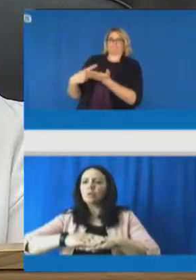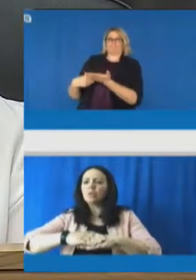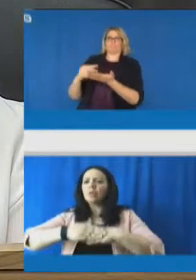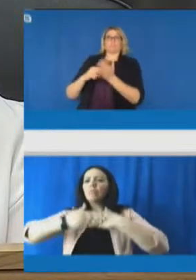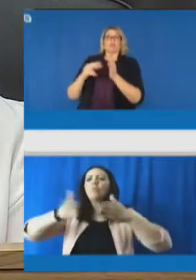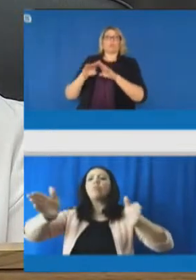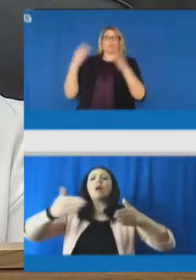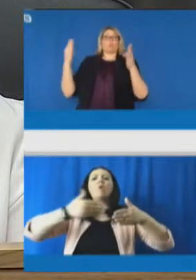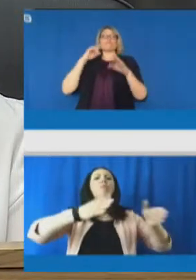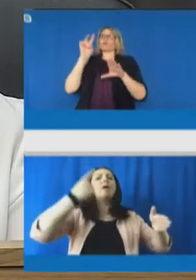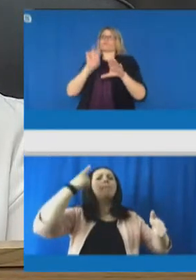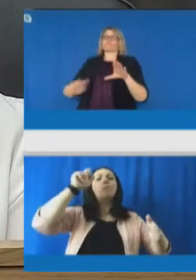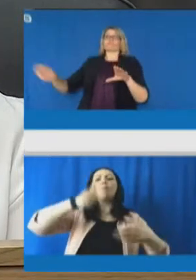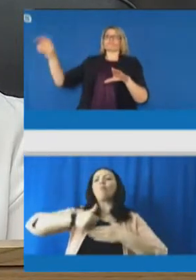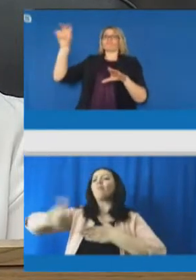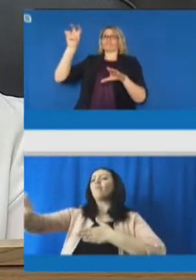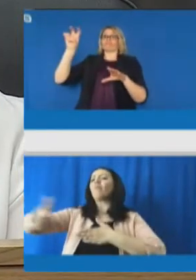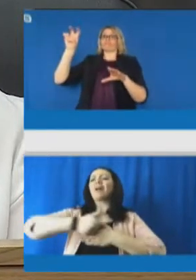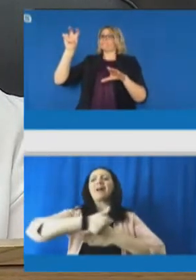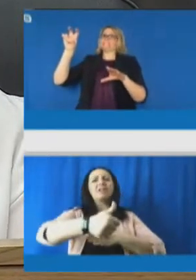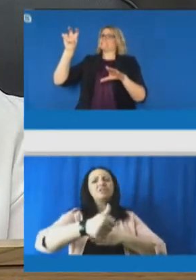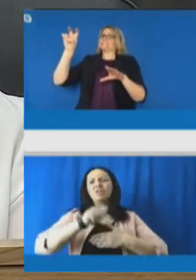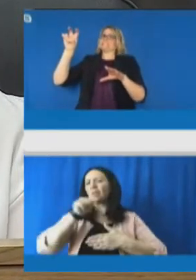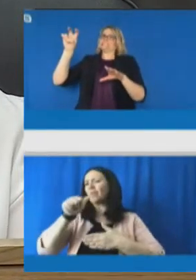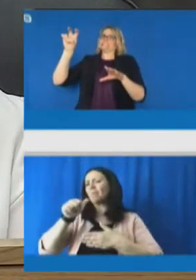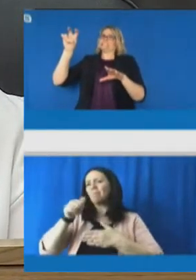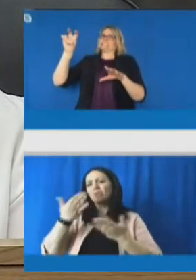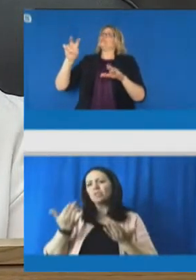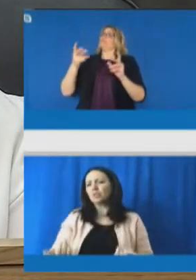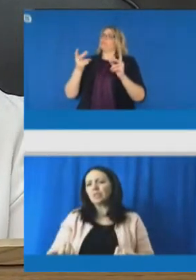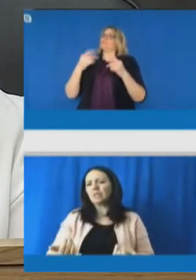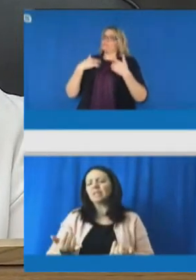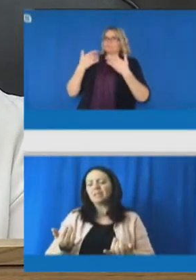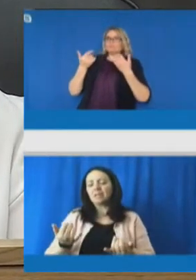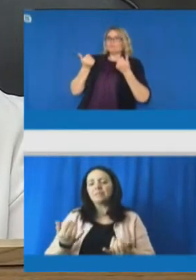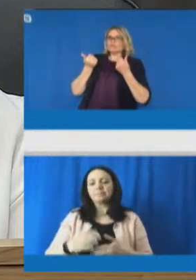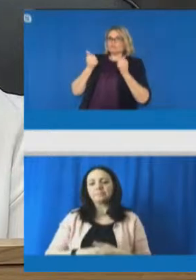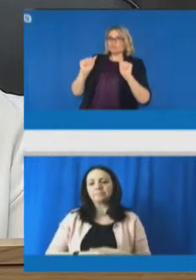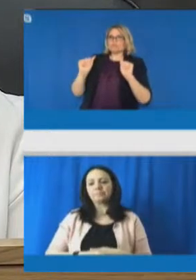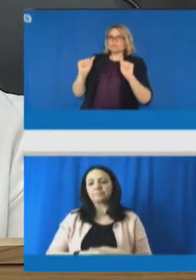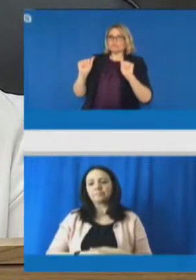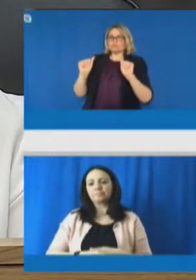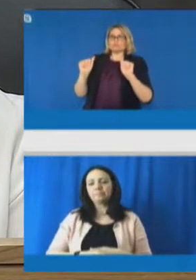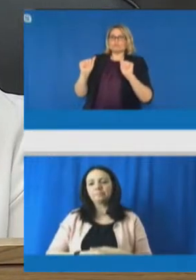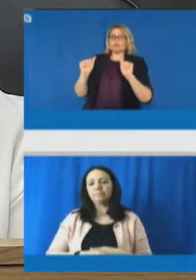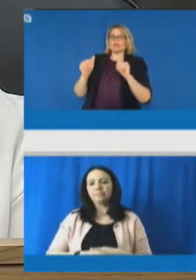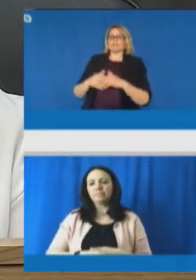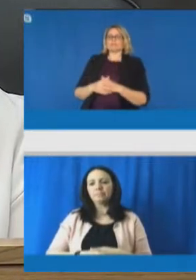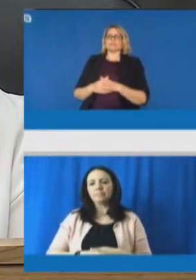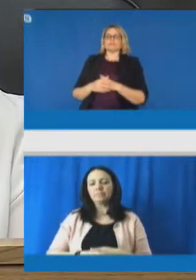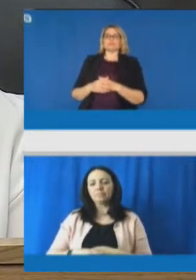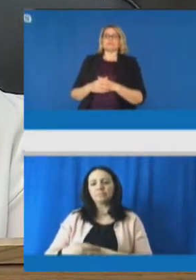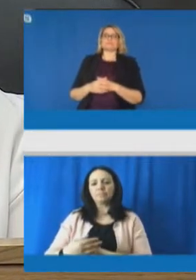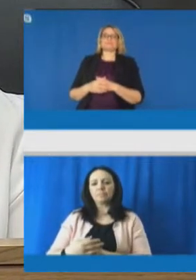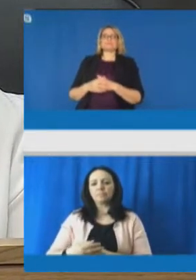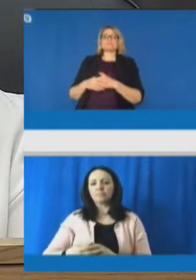and every week. And so we need to be using the most up-to-date information we can. So I guess I would, in the